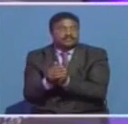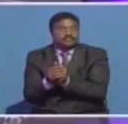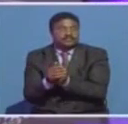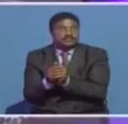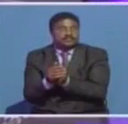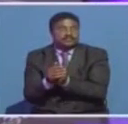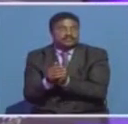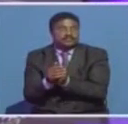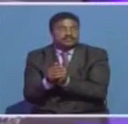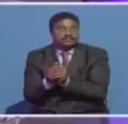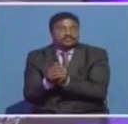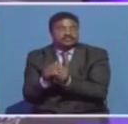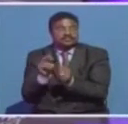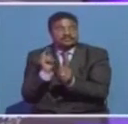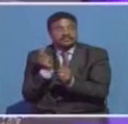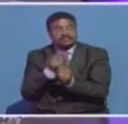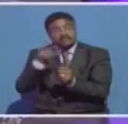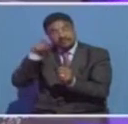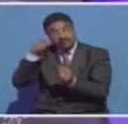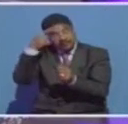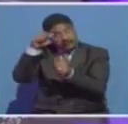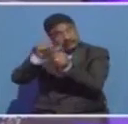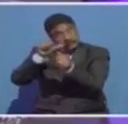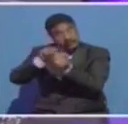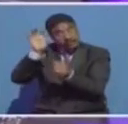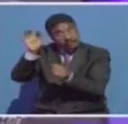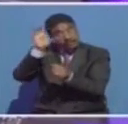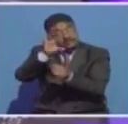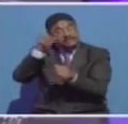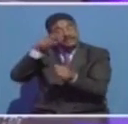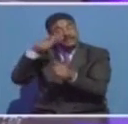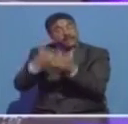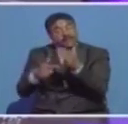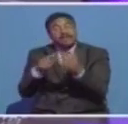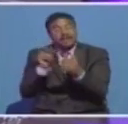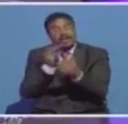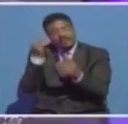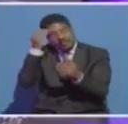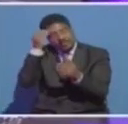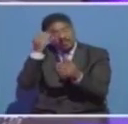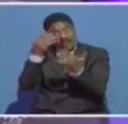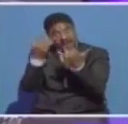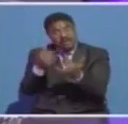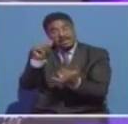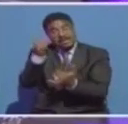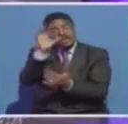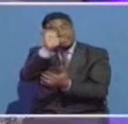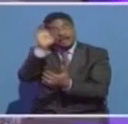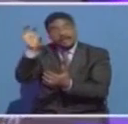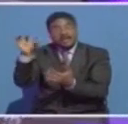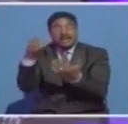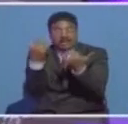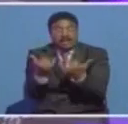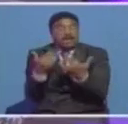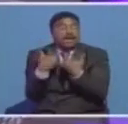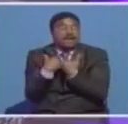listed the number of people that we need in each province, so to speak. At the moment, we have 10 regional coordinators, and they're just on